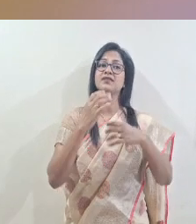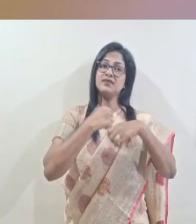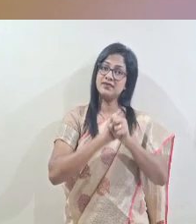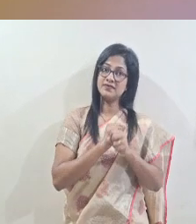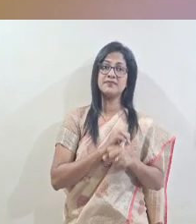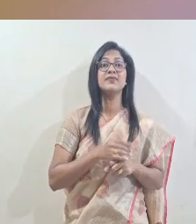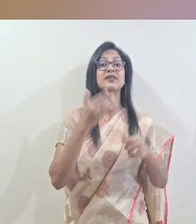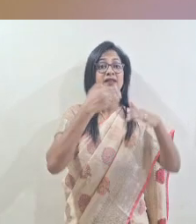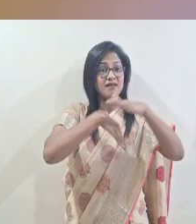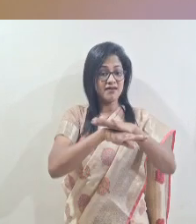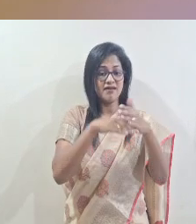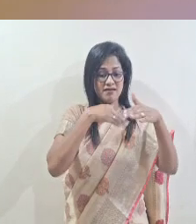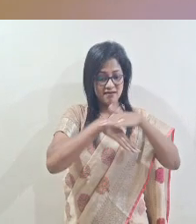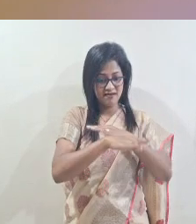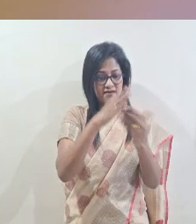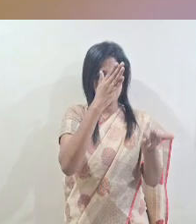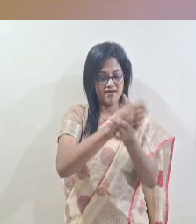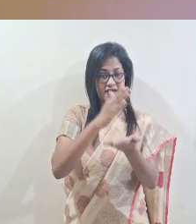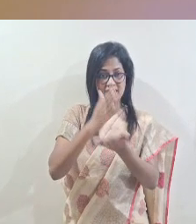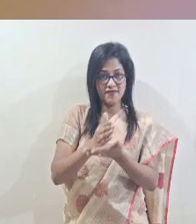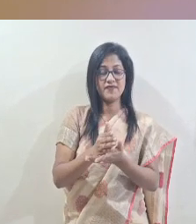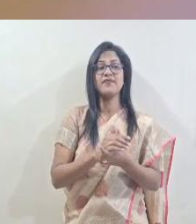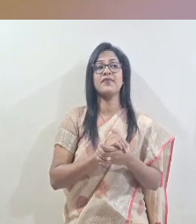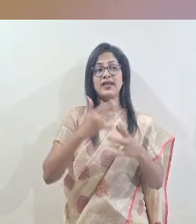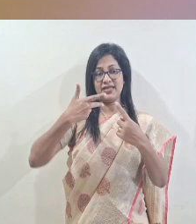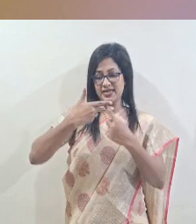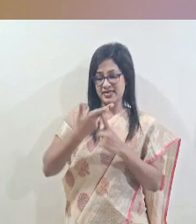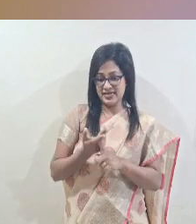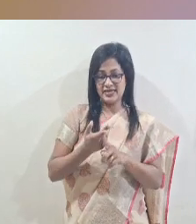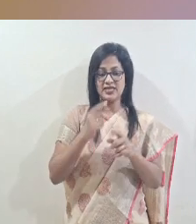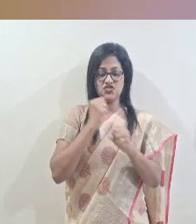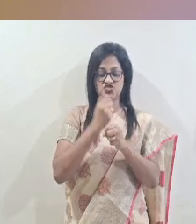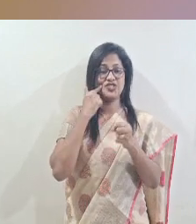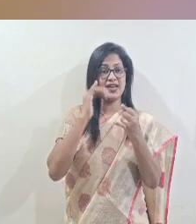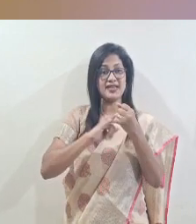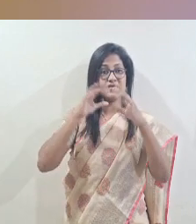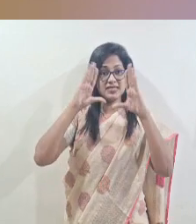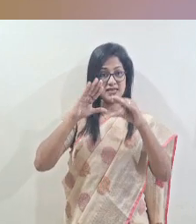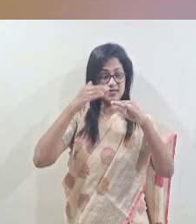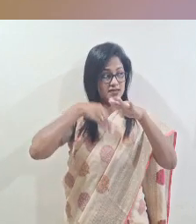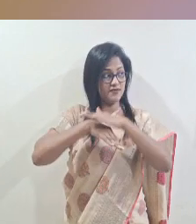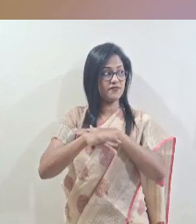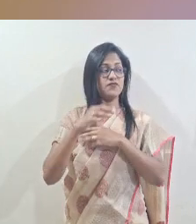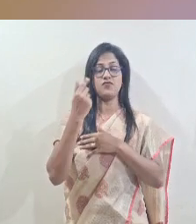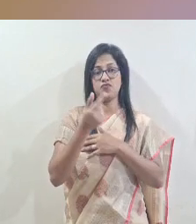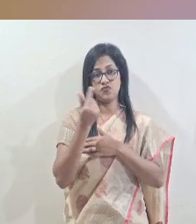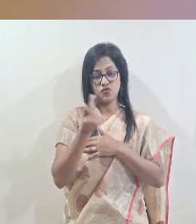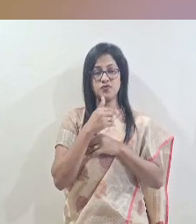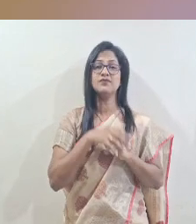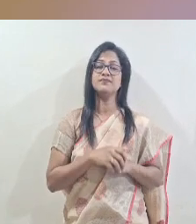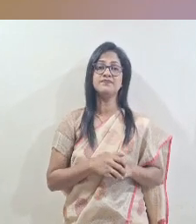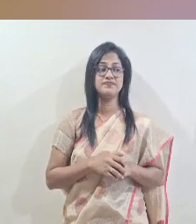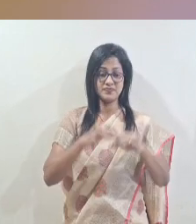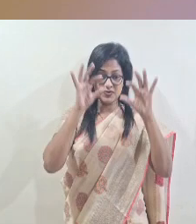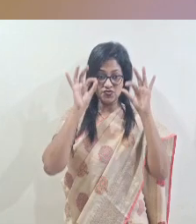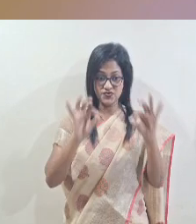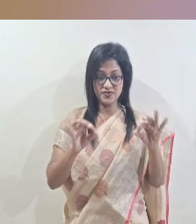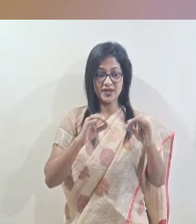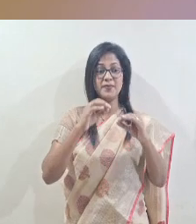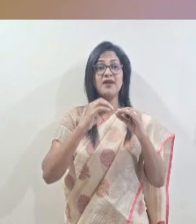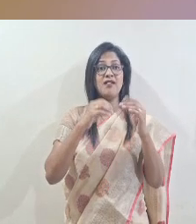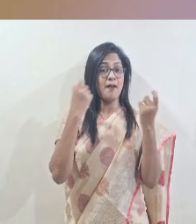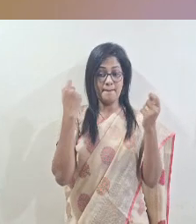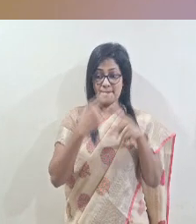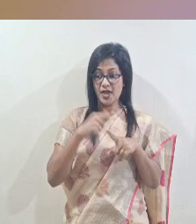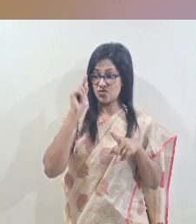Then we reclassified these maps using reclassified tool in ArcGIS as per the suitable criteria that